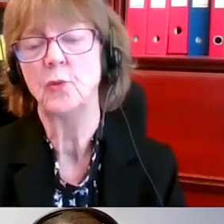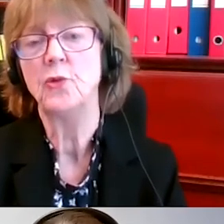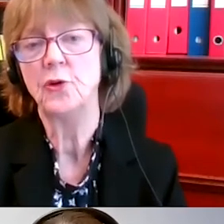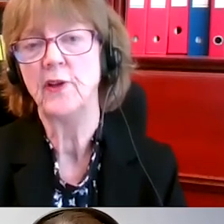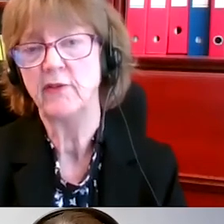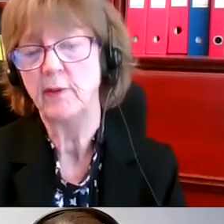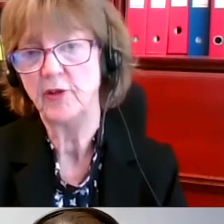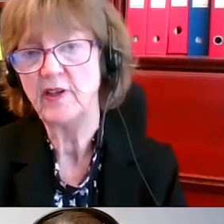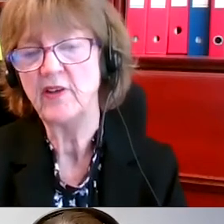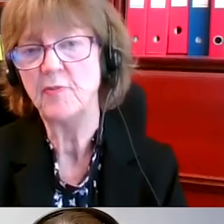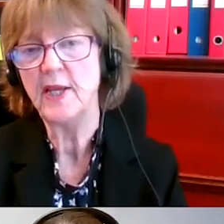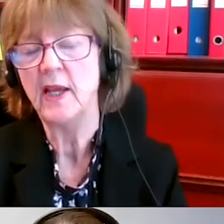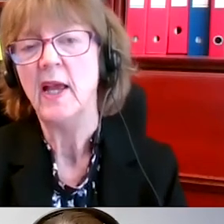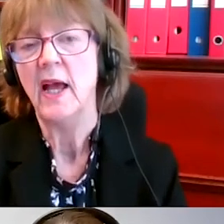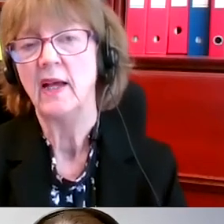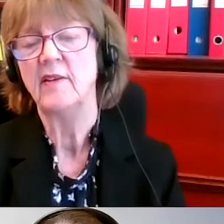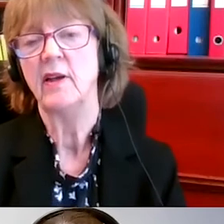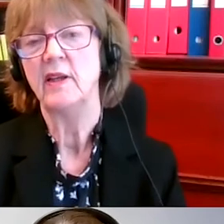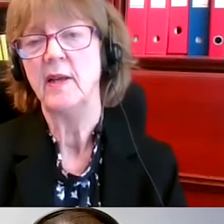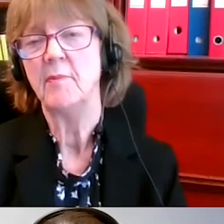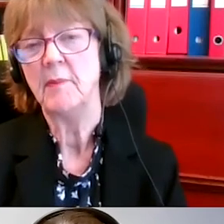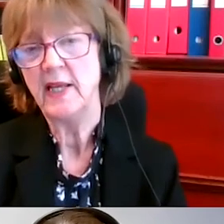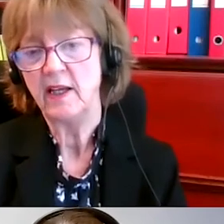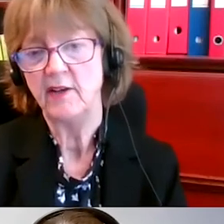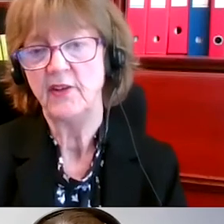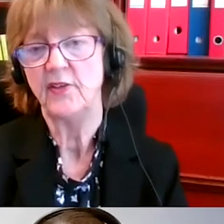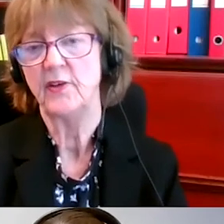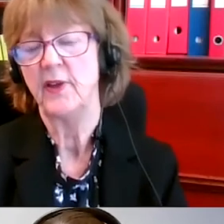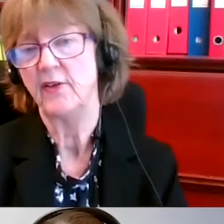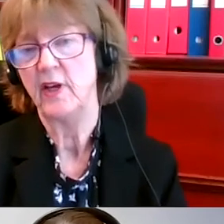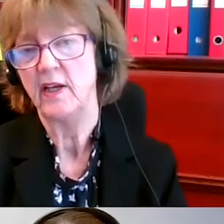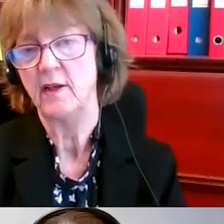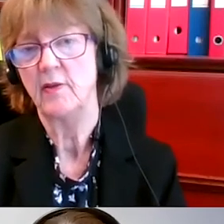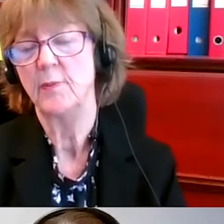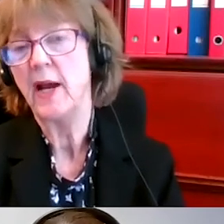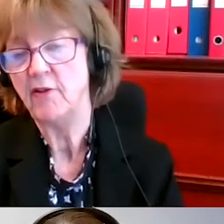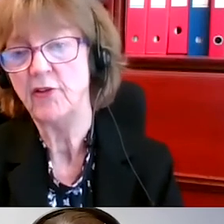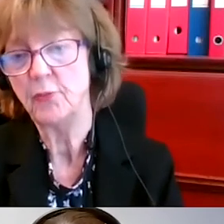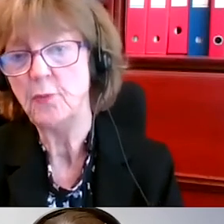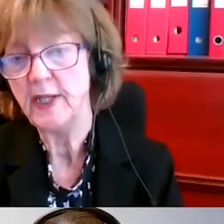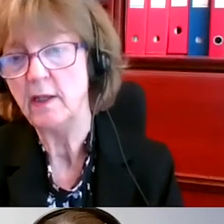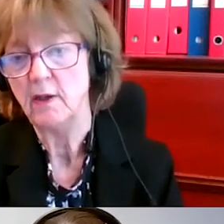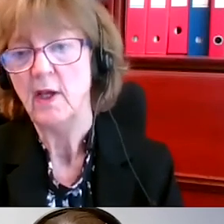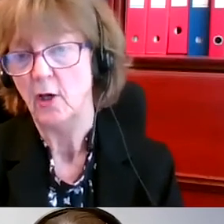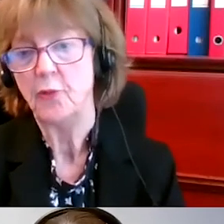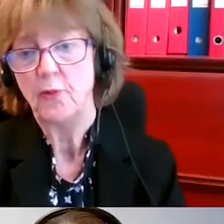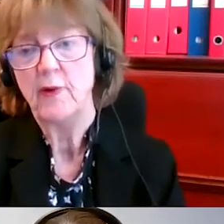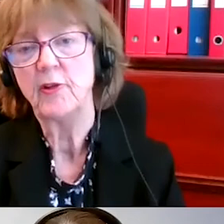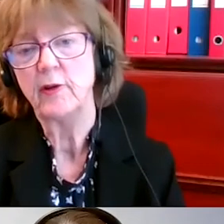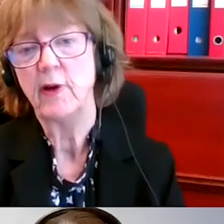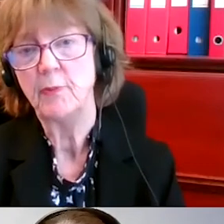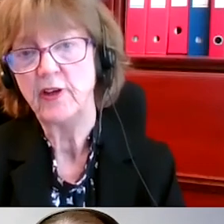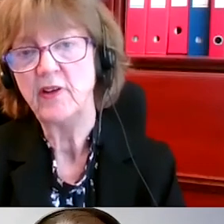on who could that representative be. And in many cases, they say parents would be a